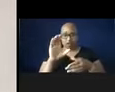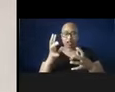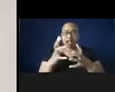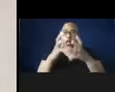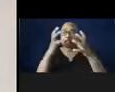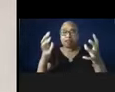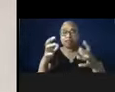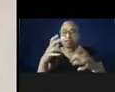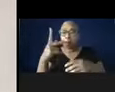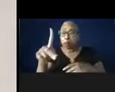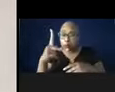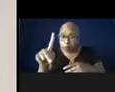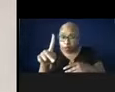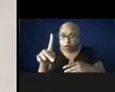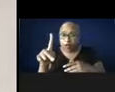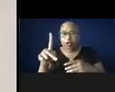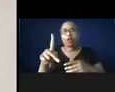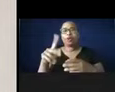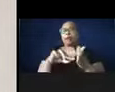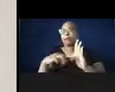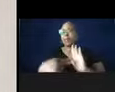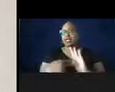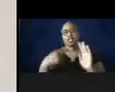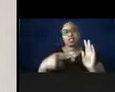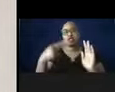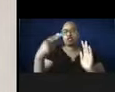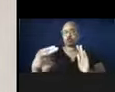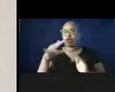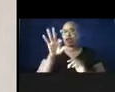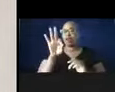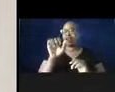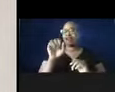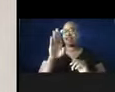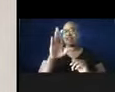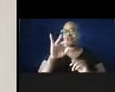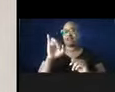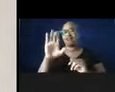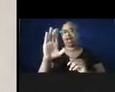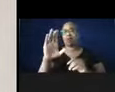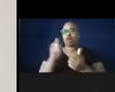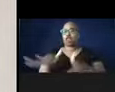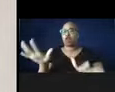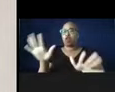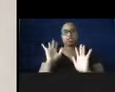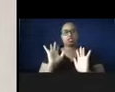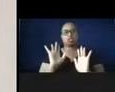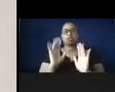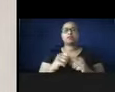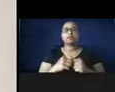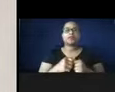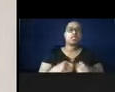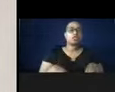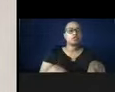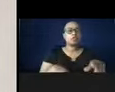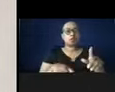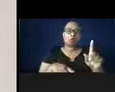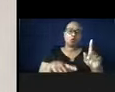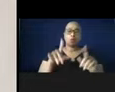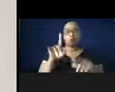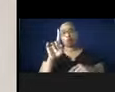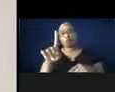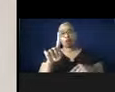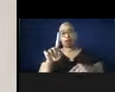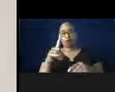this is the third floor, two spaces on the third floor, one for partner, one for landlord. There's